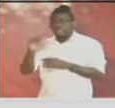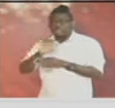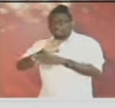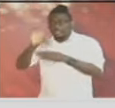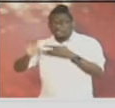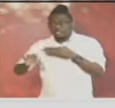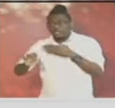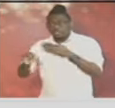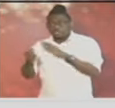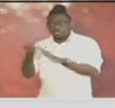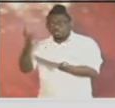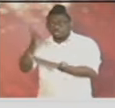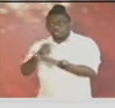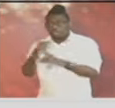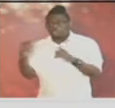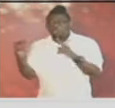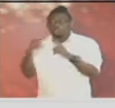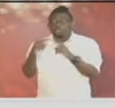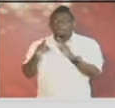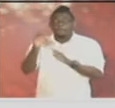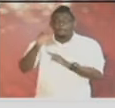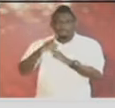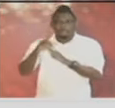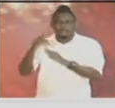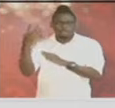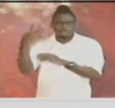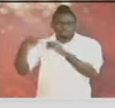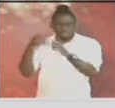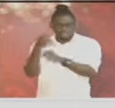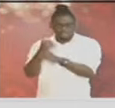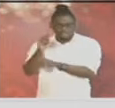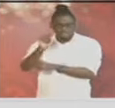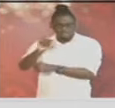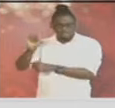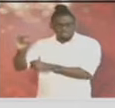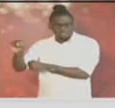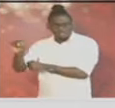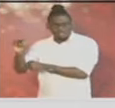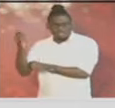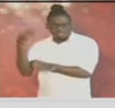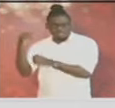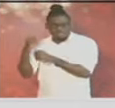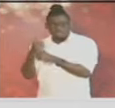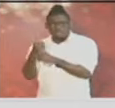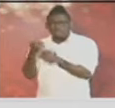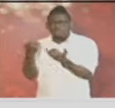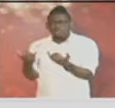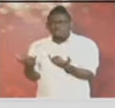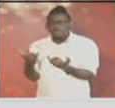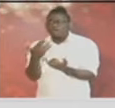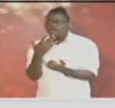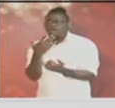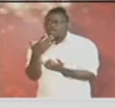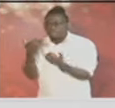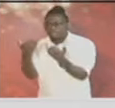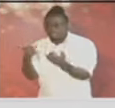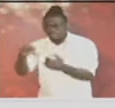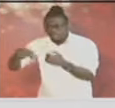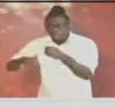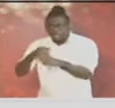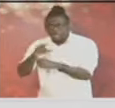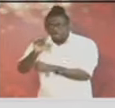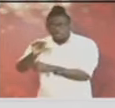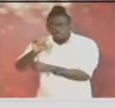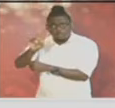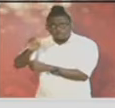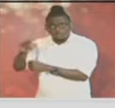end of December 2020. And the colored portions represent green for January, blue for